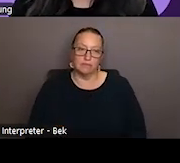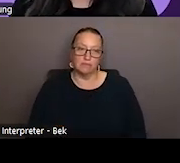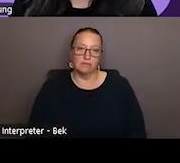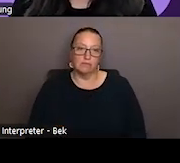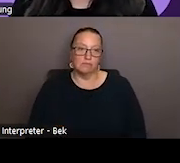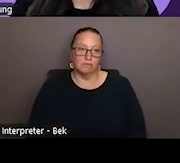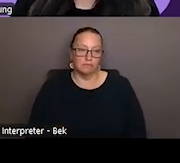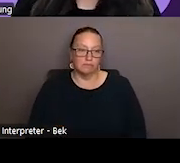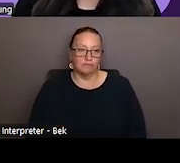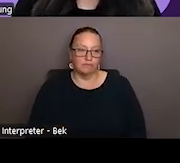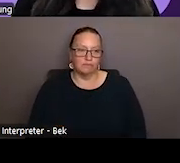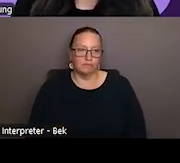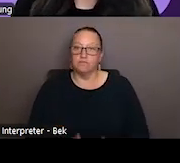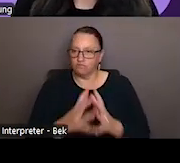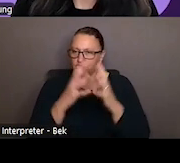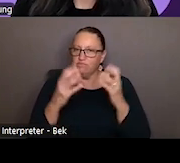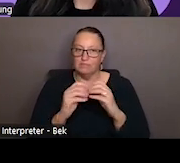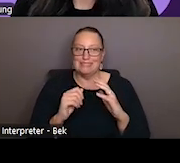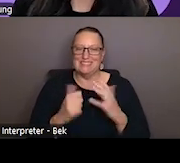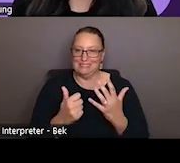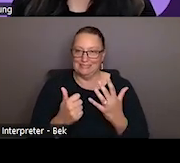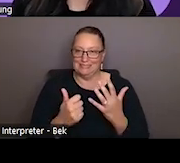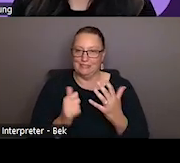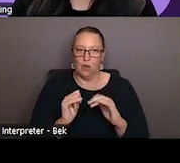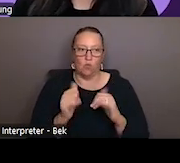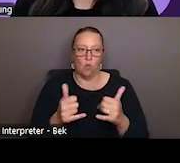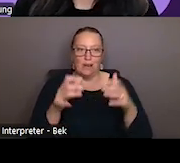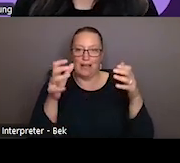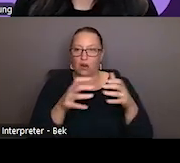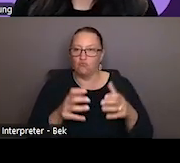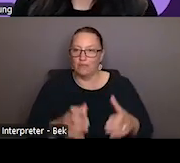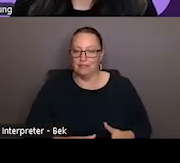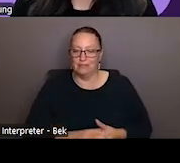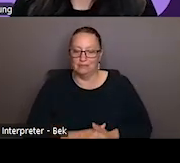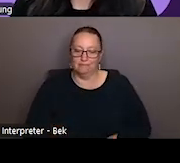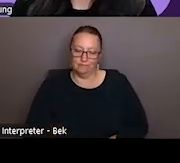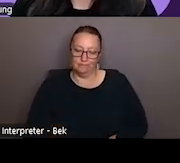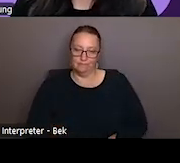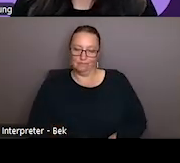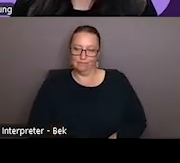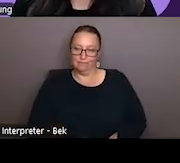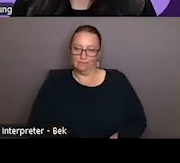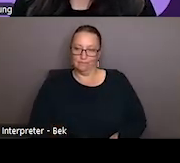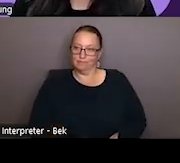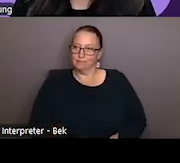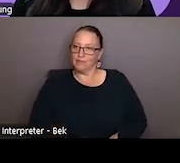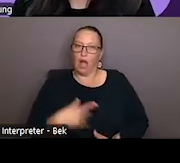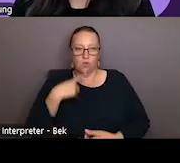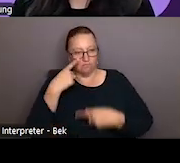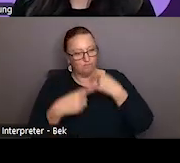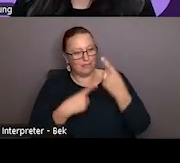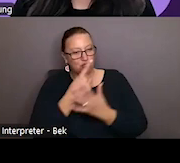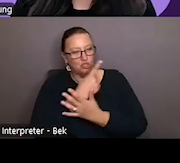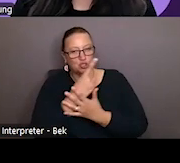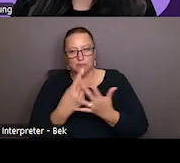Now, here's an overview of the 6 award categories in the Asia Pacific Arts Awards, and I'll go into each of them in a bit